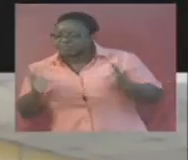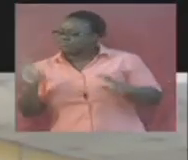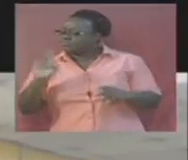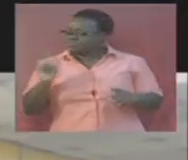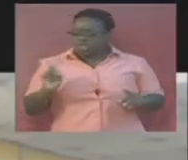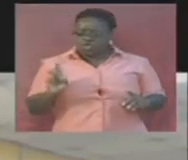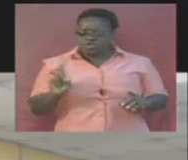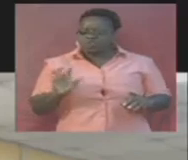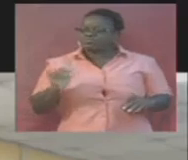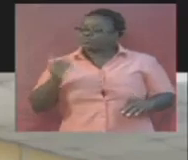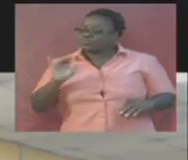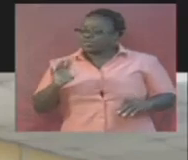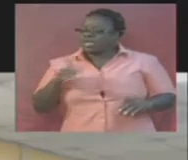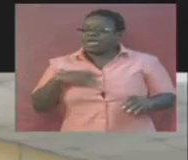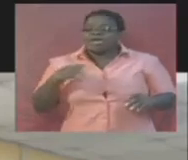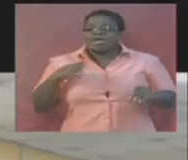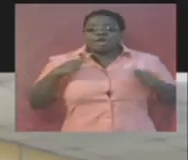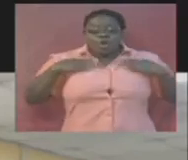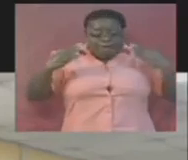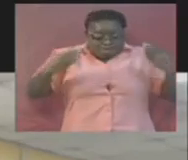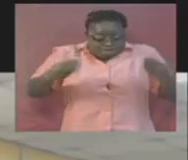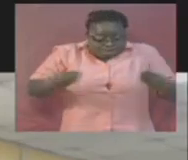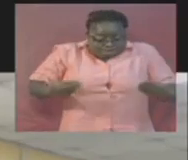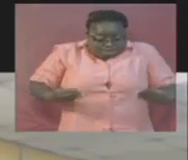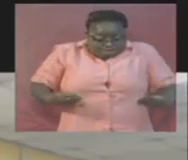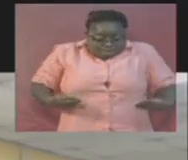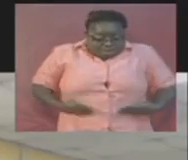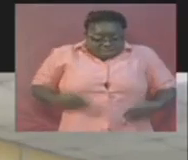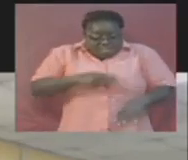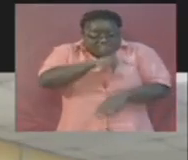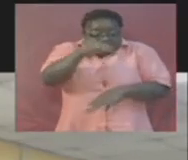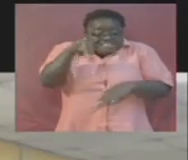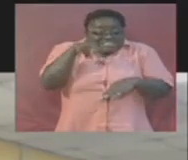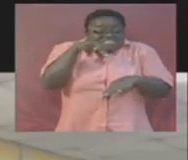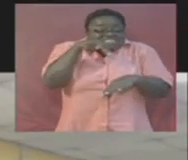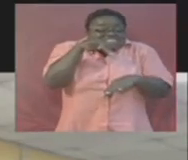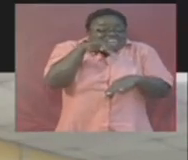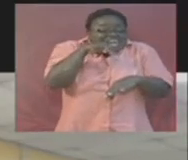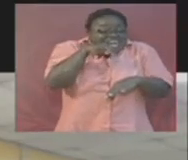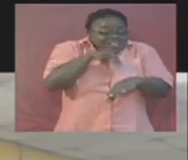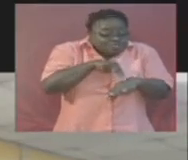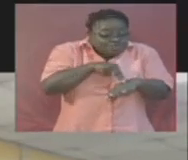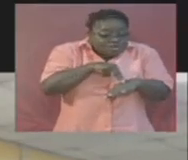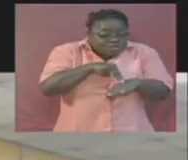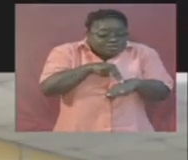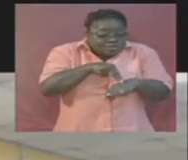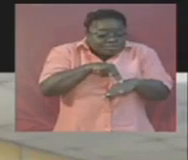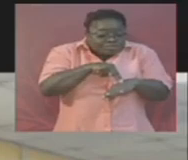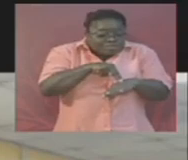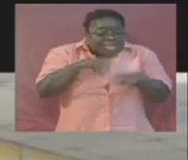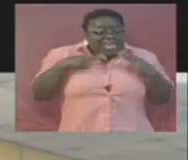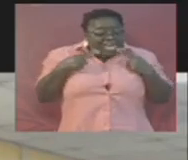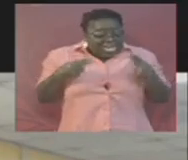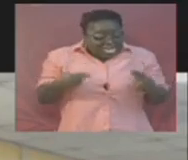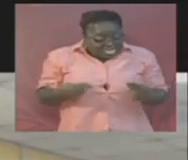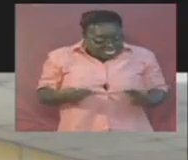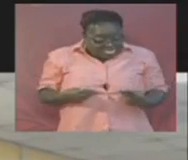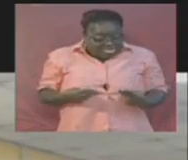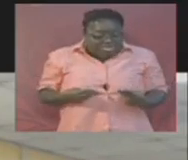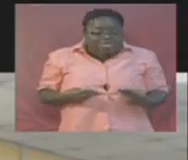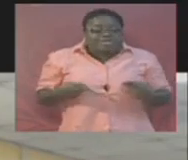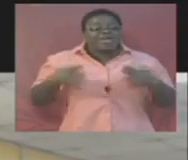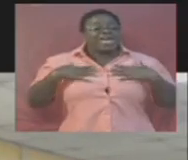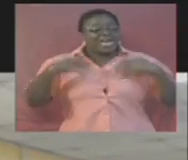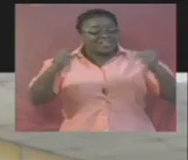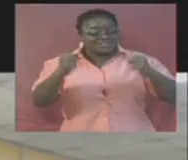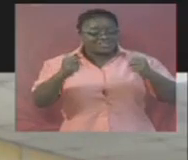if your body's natural immunity can actually get up to that level where it could provide as much